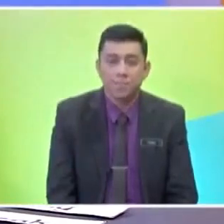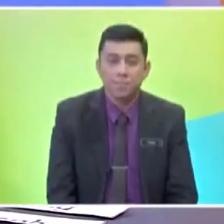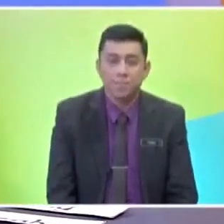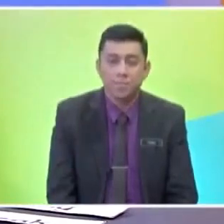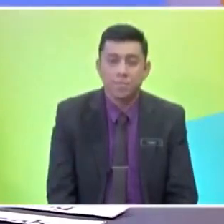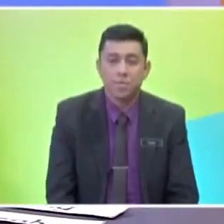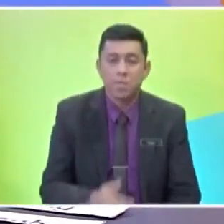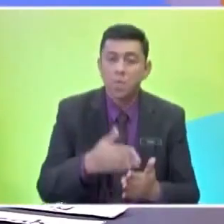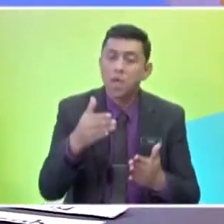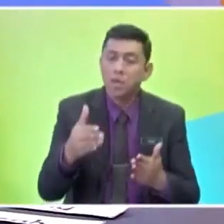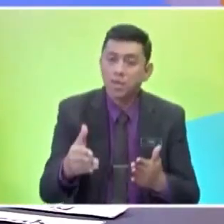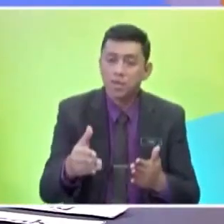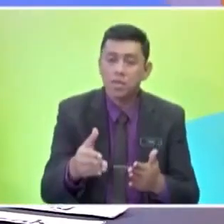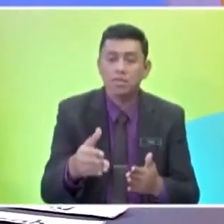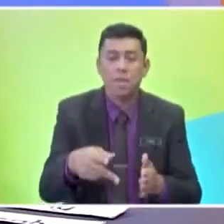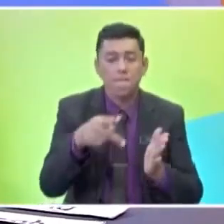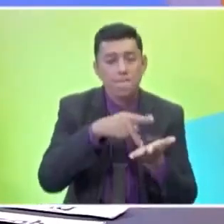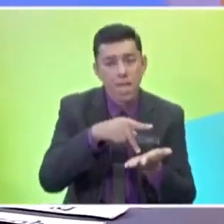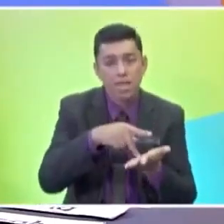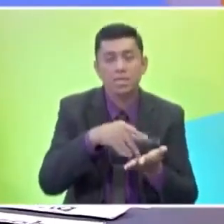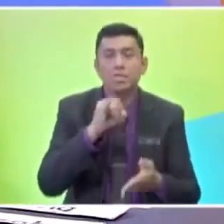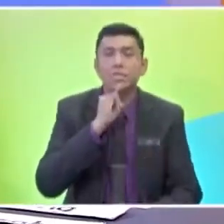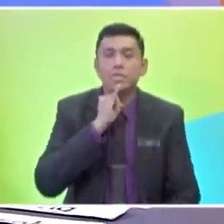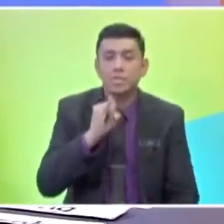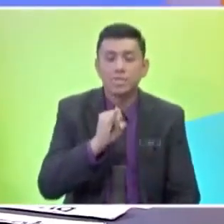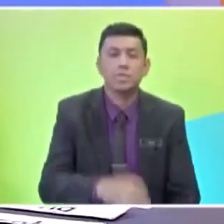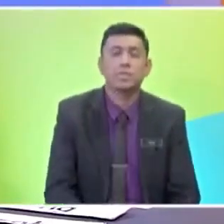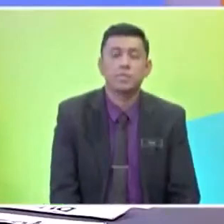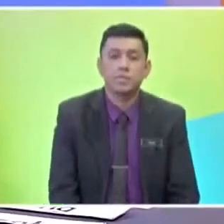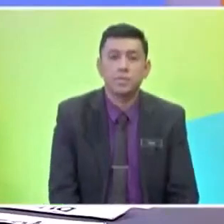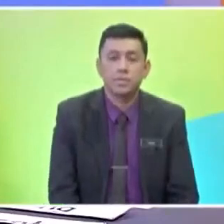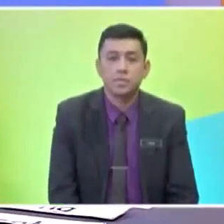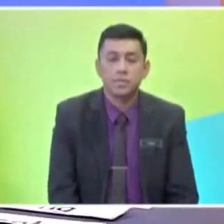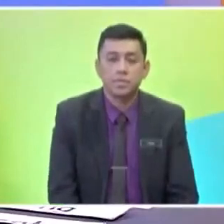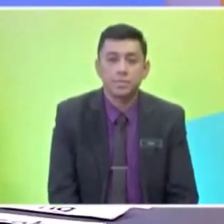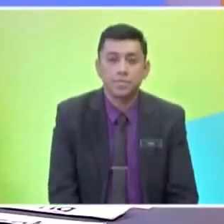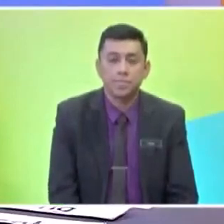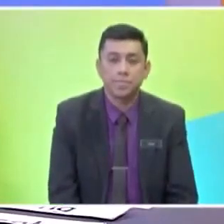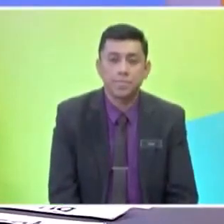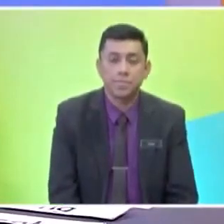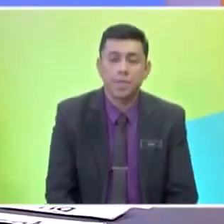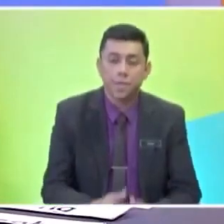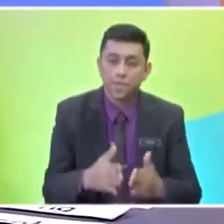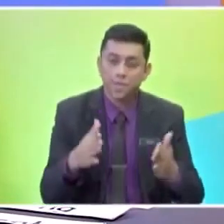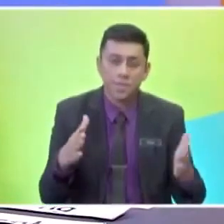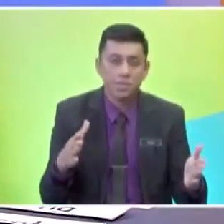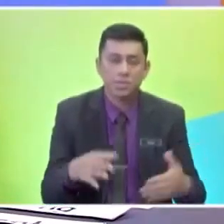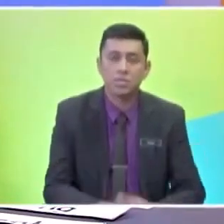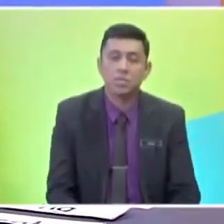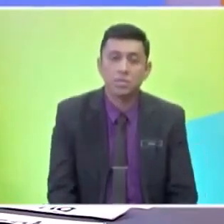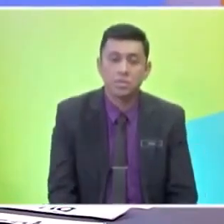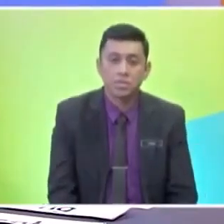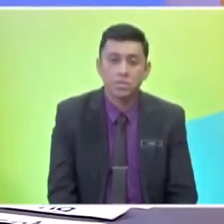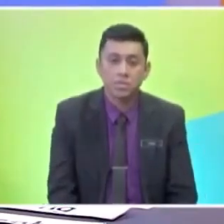And the next part is, this is like the big part of the cow, which